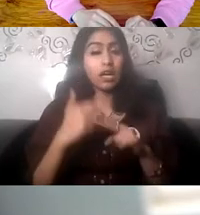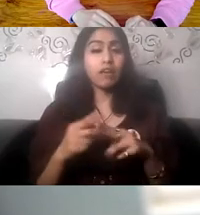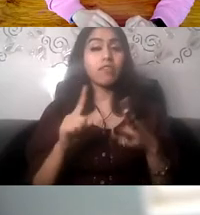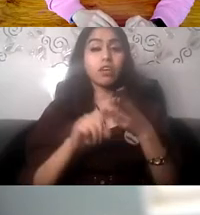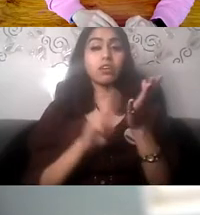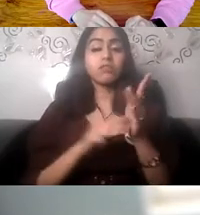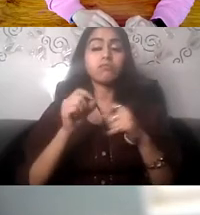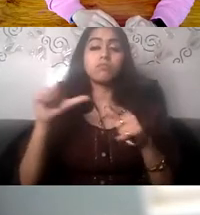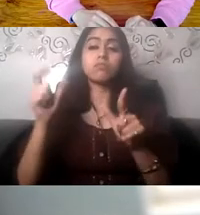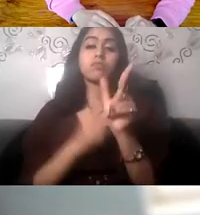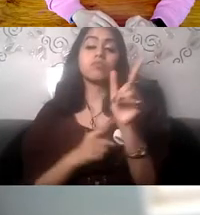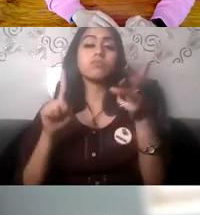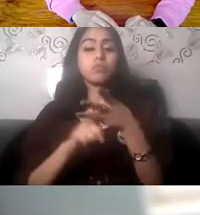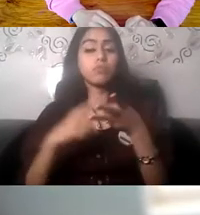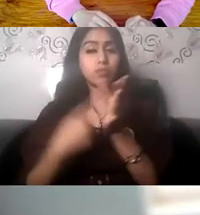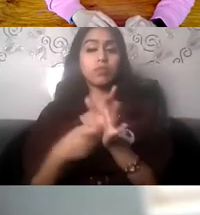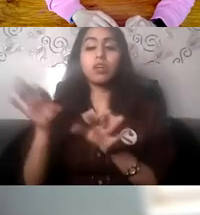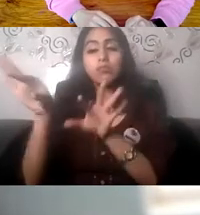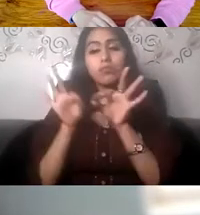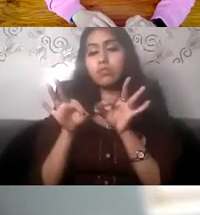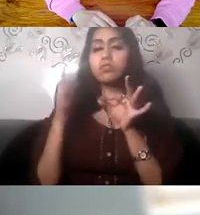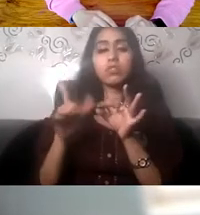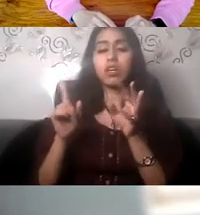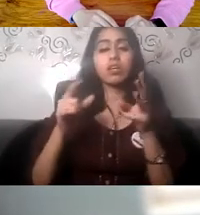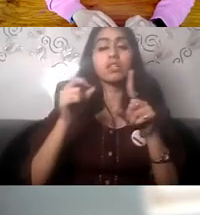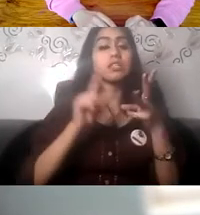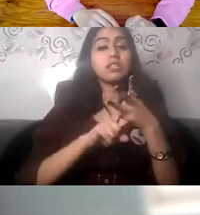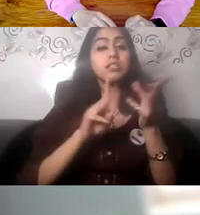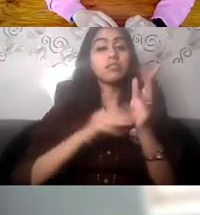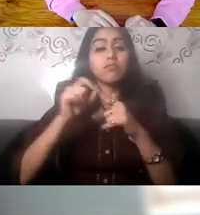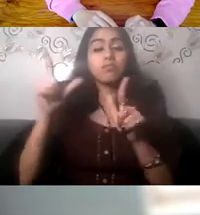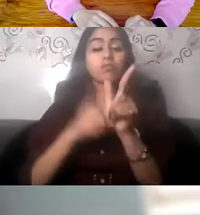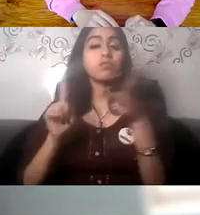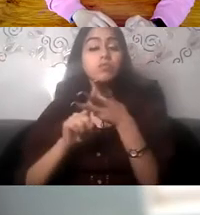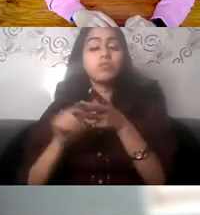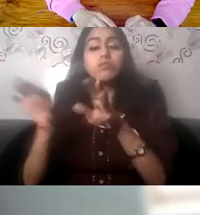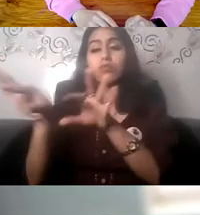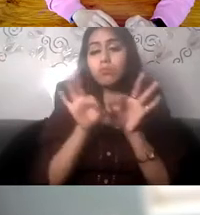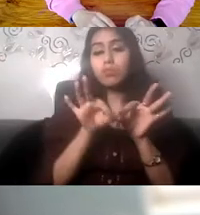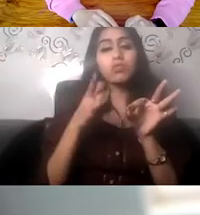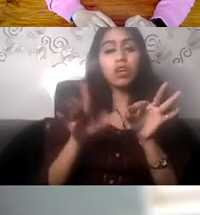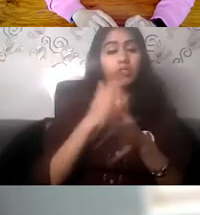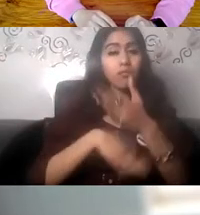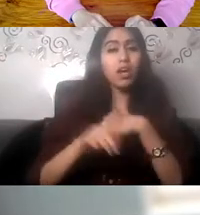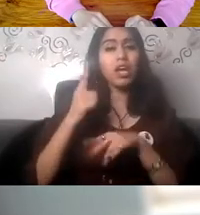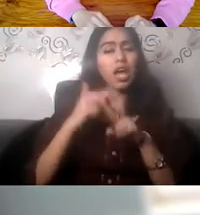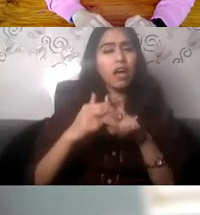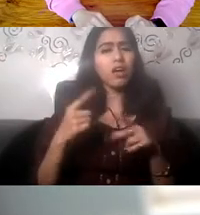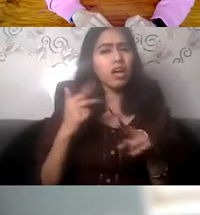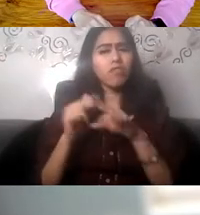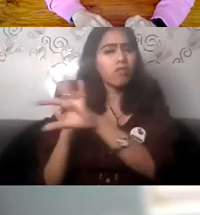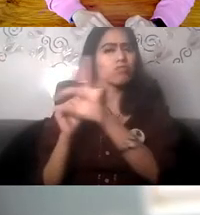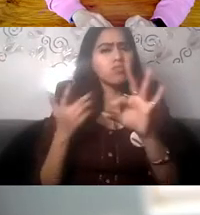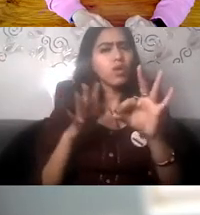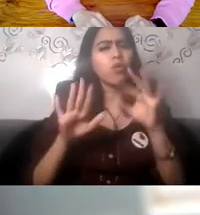somebody who's differently able, the first concern in my mind is what rule am I not going to follow when I employ them